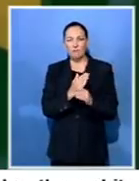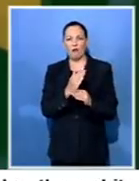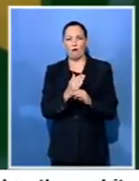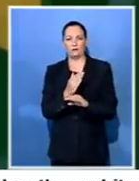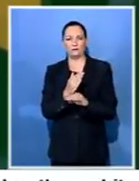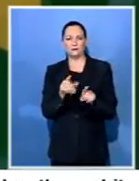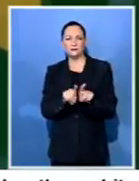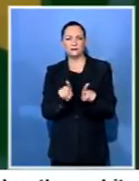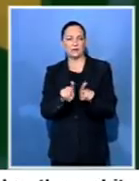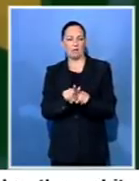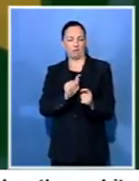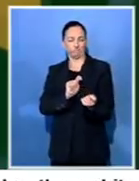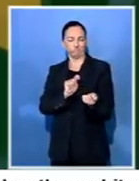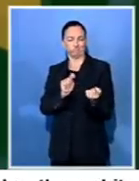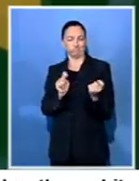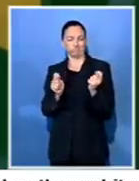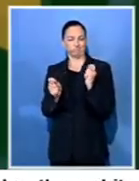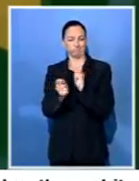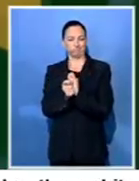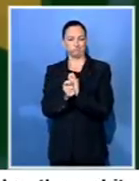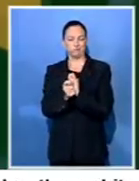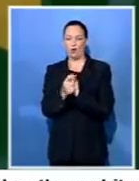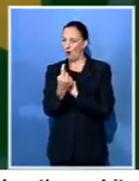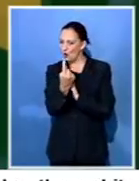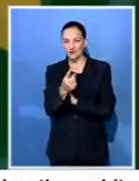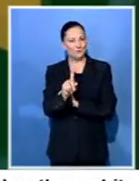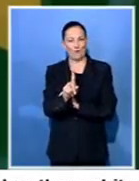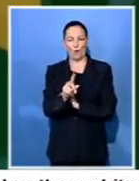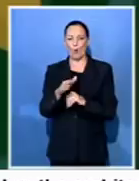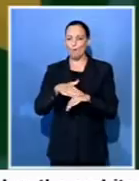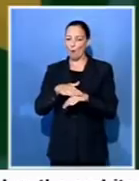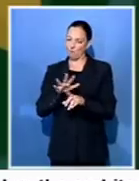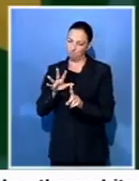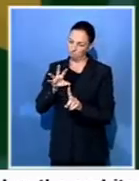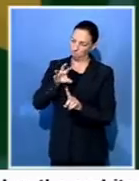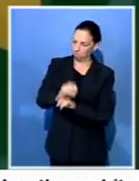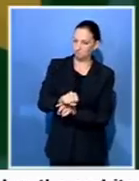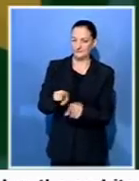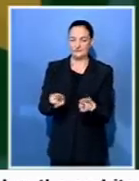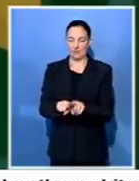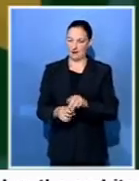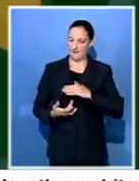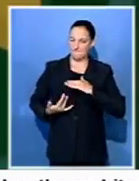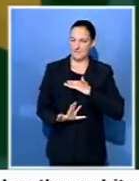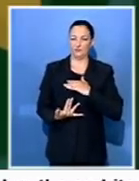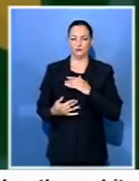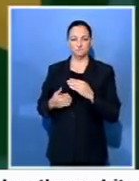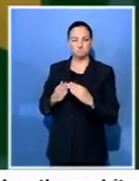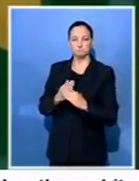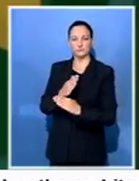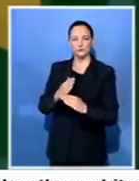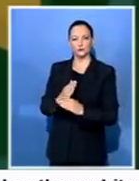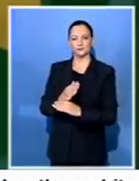transformative policy intervention. It was a passion, it was a mission, a